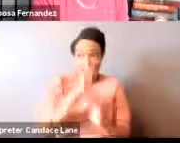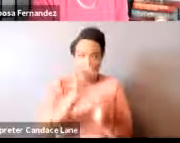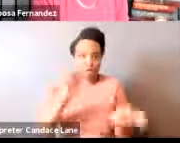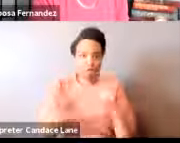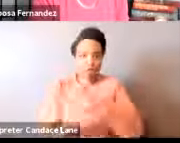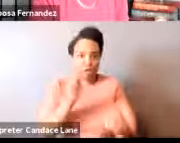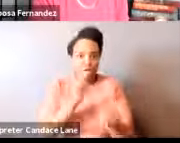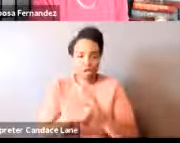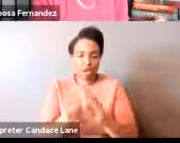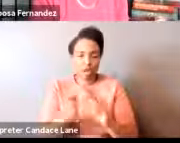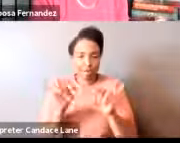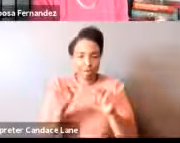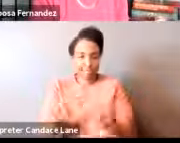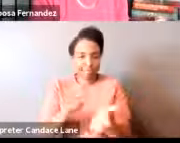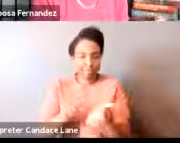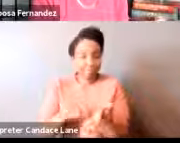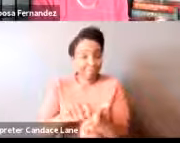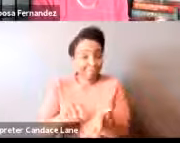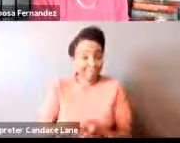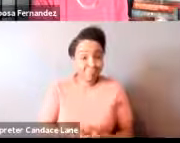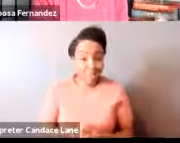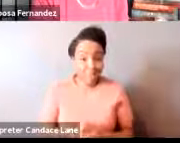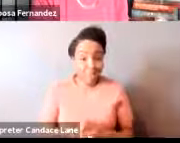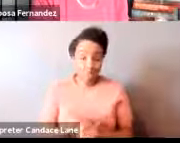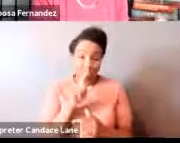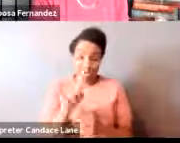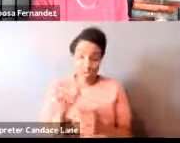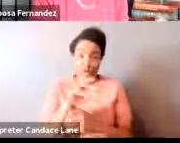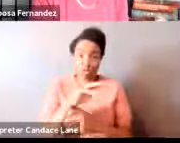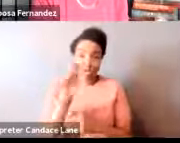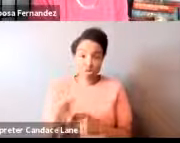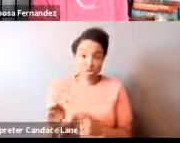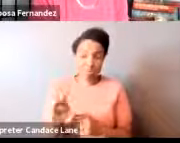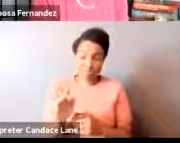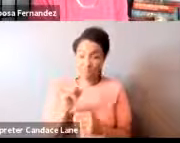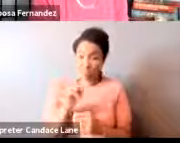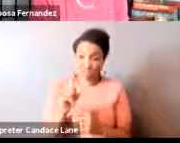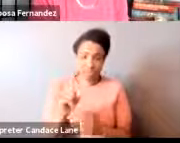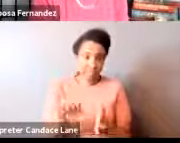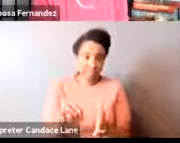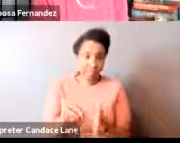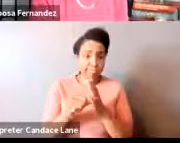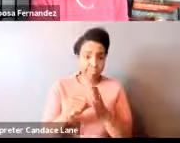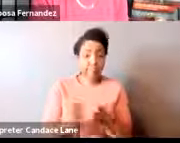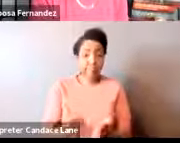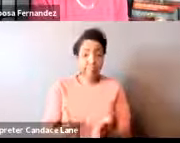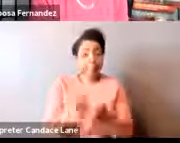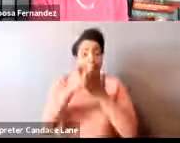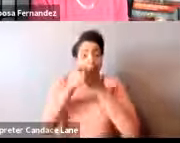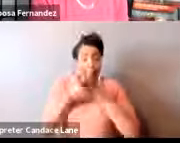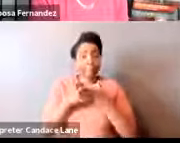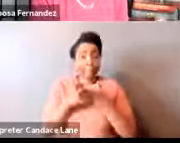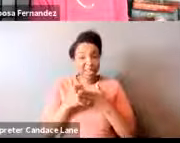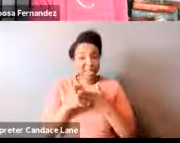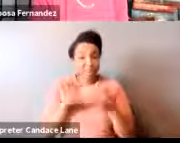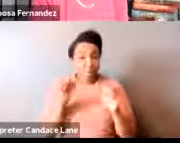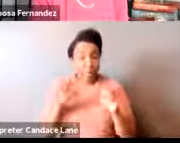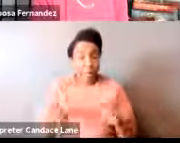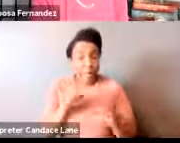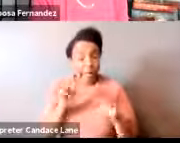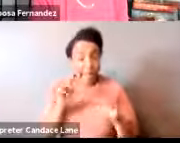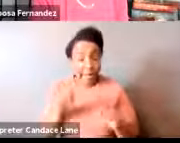The interconnection via Zoom actually has been extraordinarily helpful, I think, for a lot of people. We can